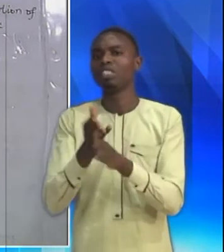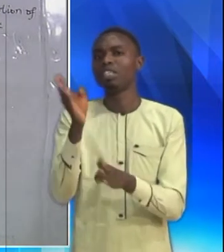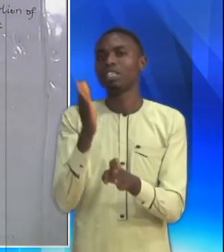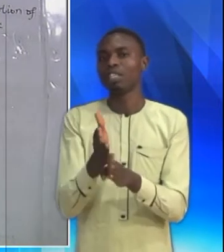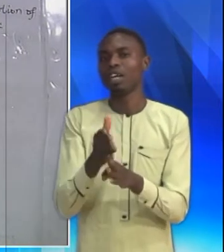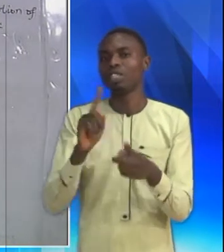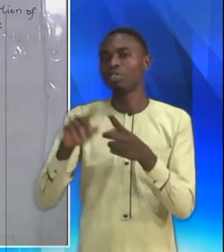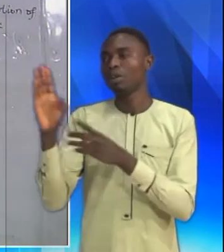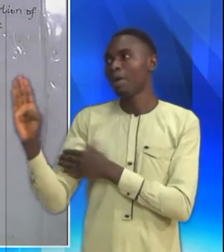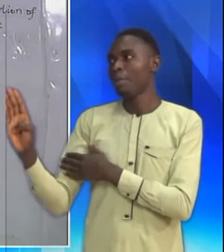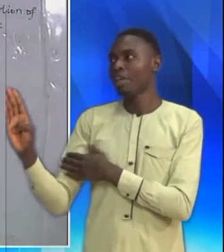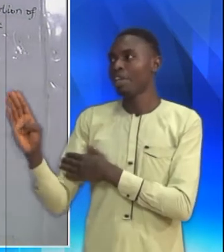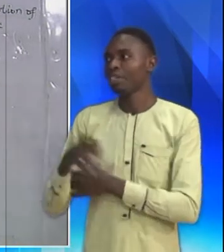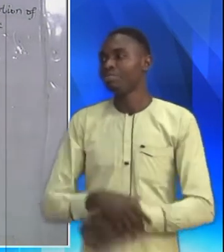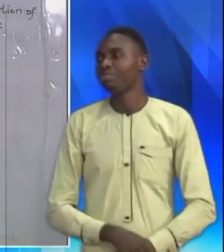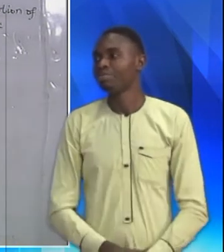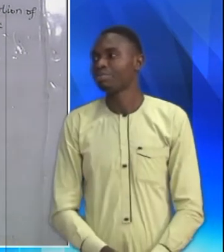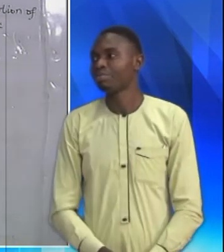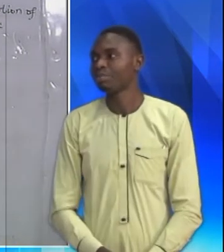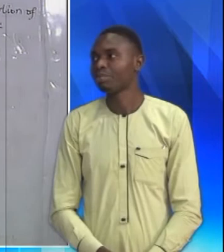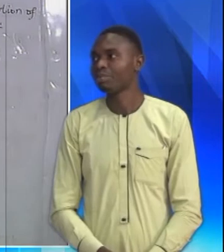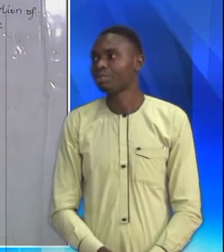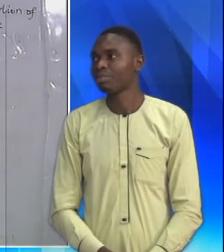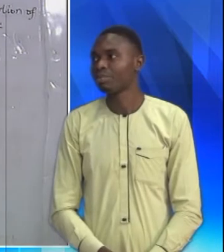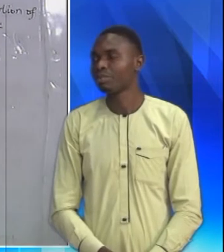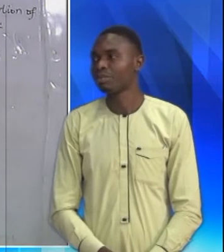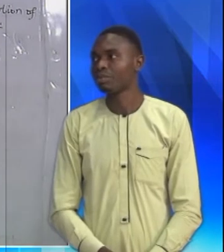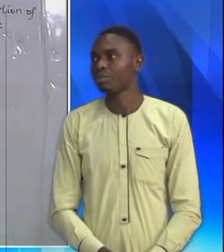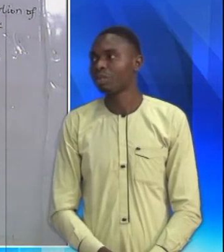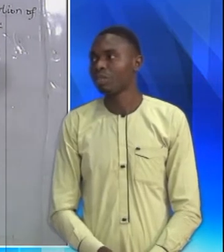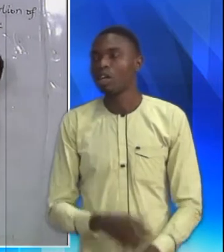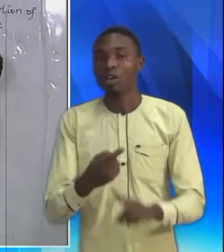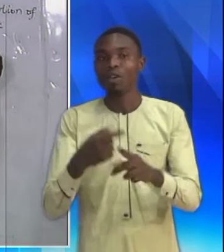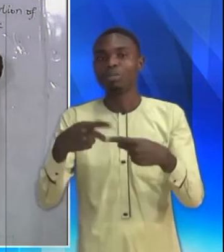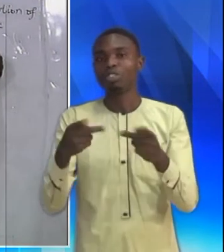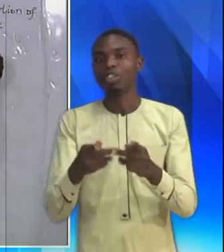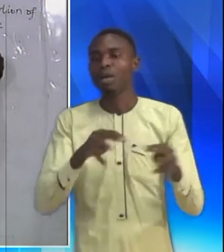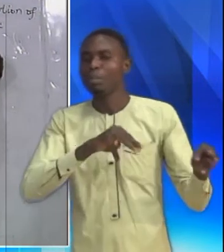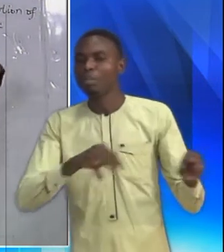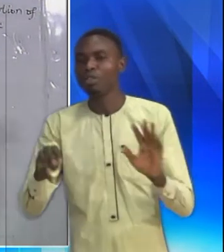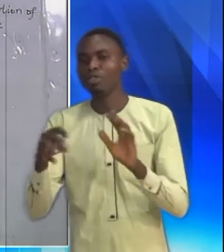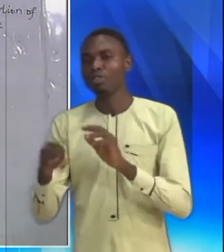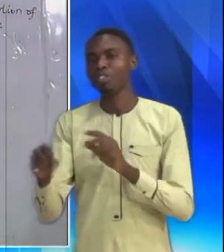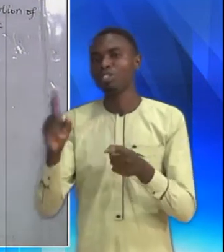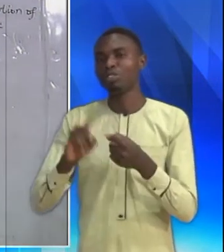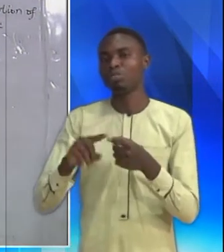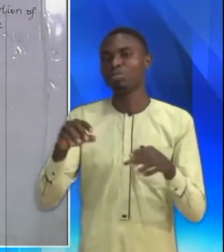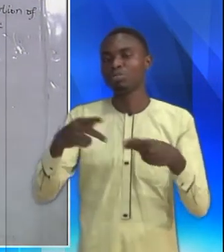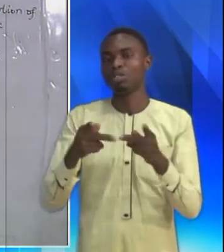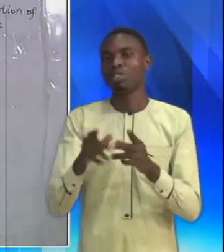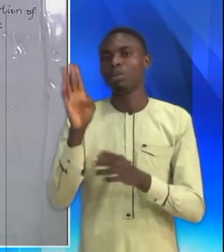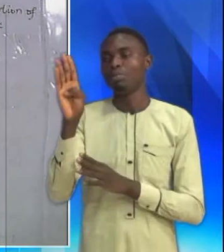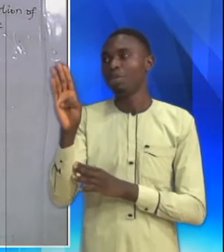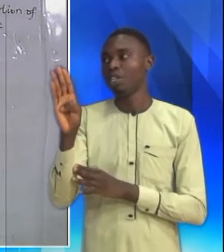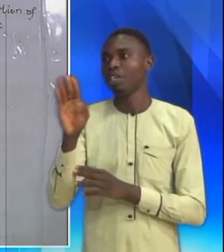A body starting from position A moving to position B here